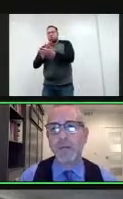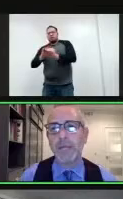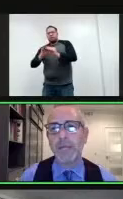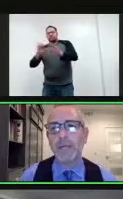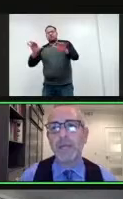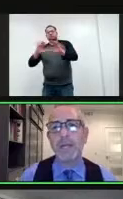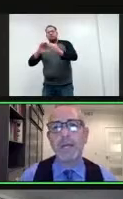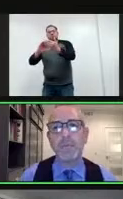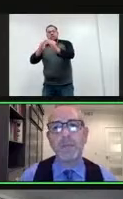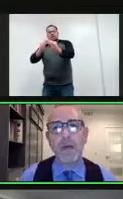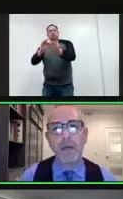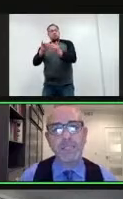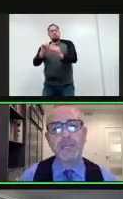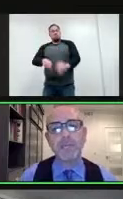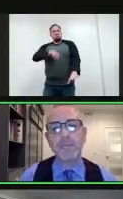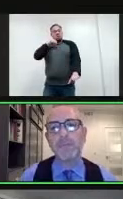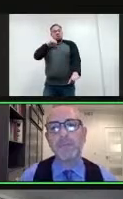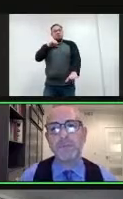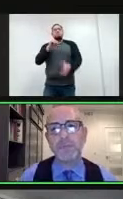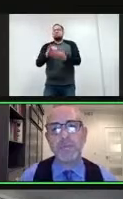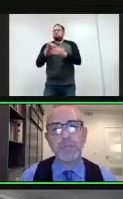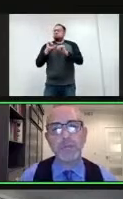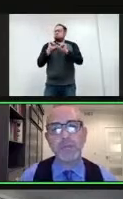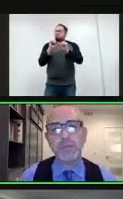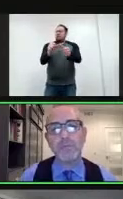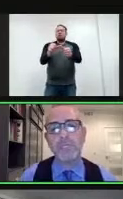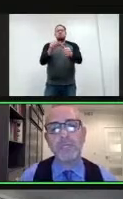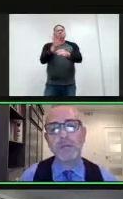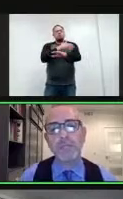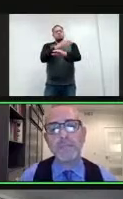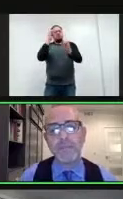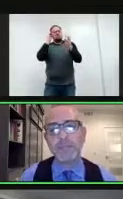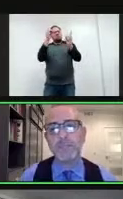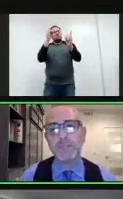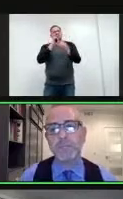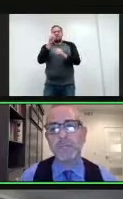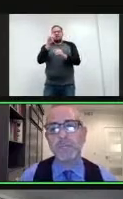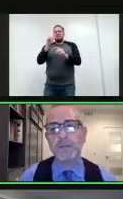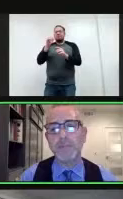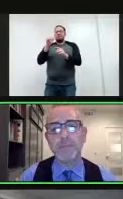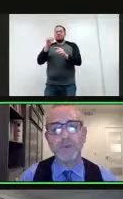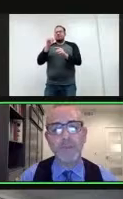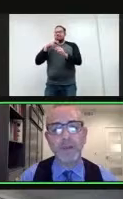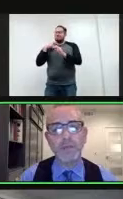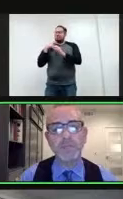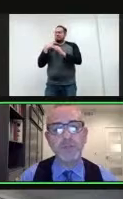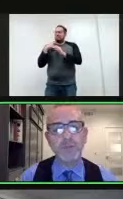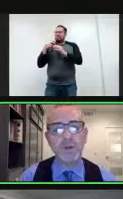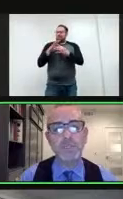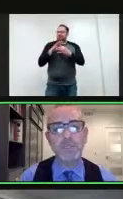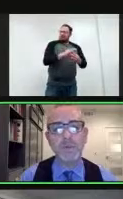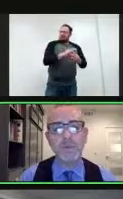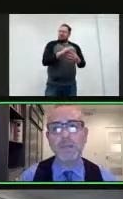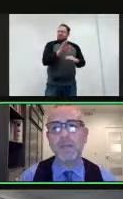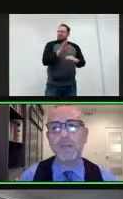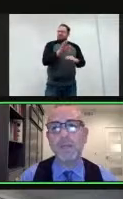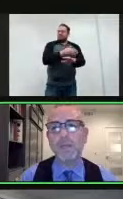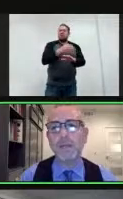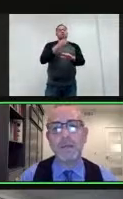of pride, longstanding commitment to musical education, but it's not limited to music and the performing arts, the visual arts as